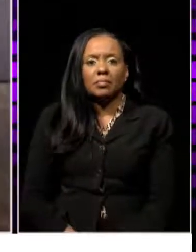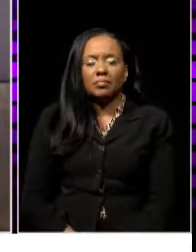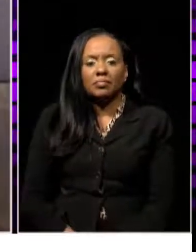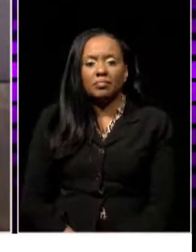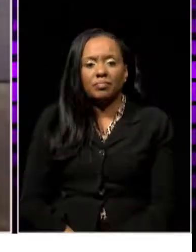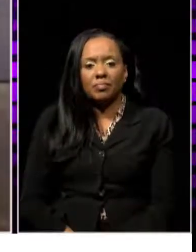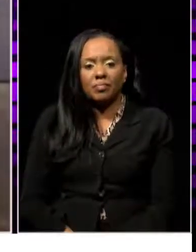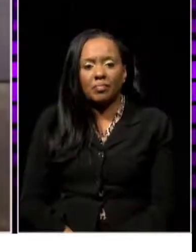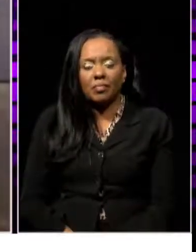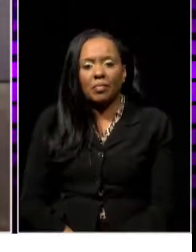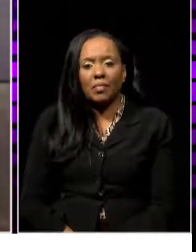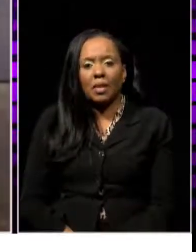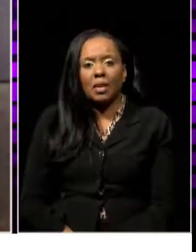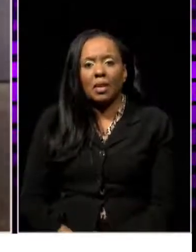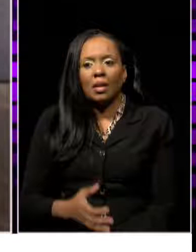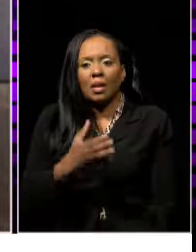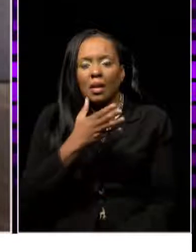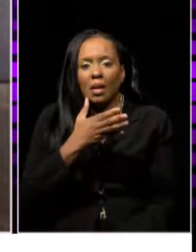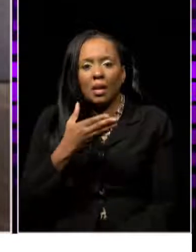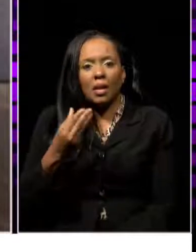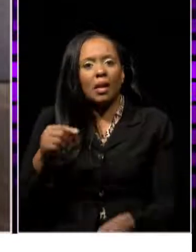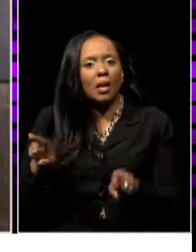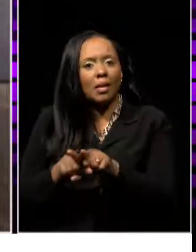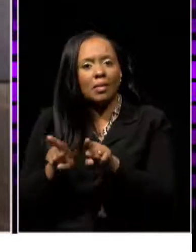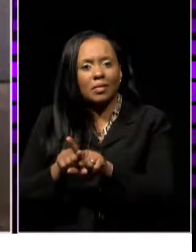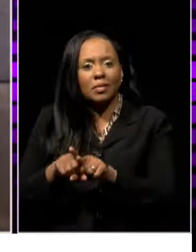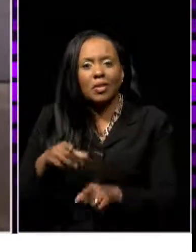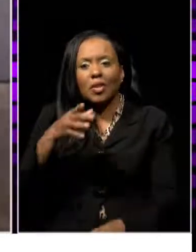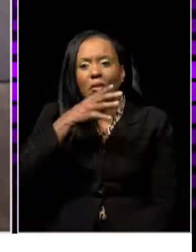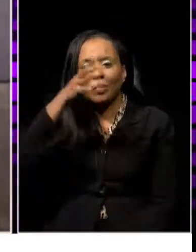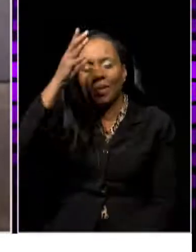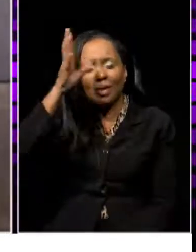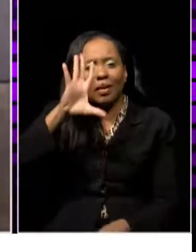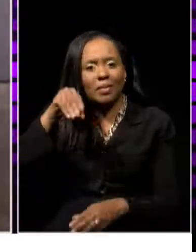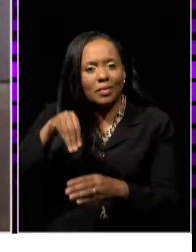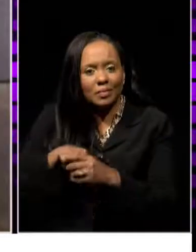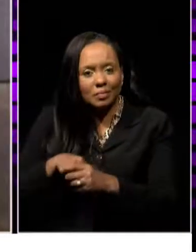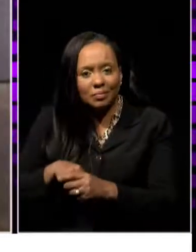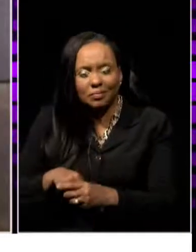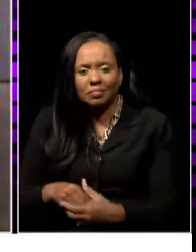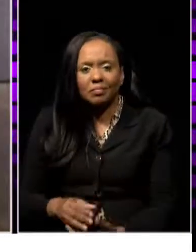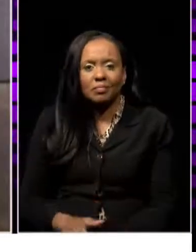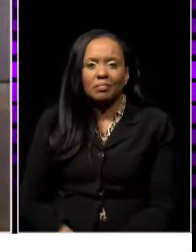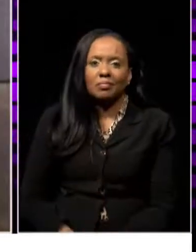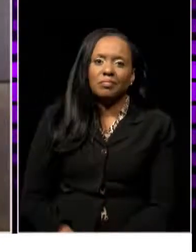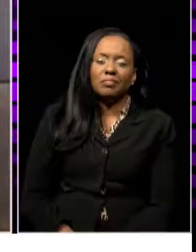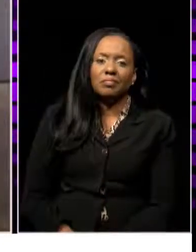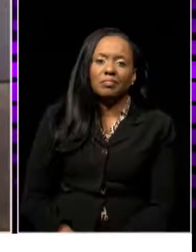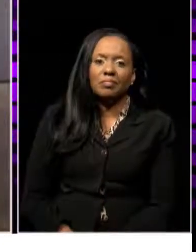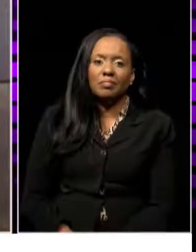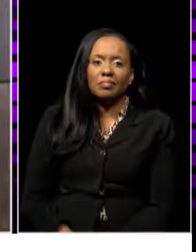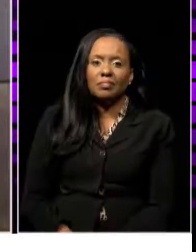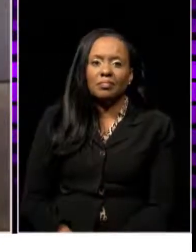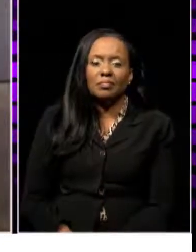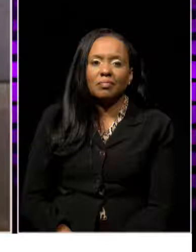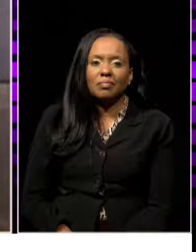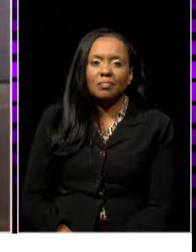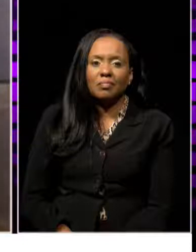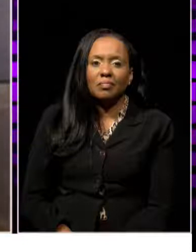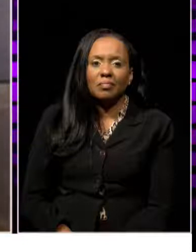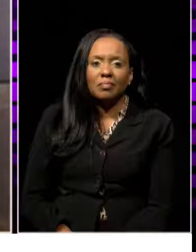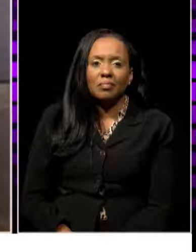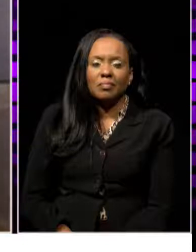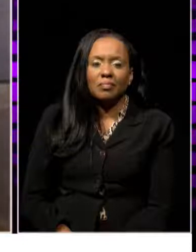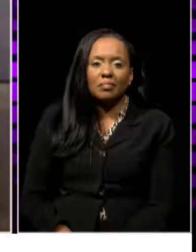in regards to the involvement of parents. Now understand that I recognize that really and truly you manage a child